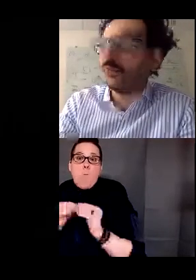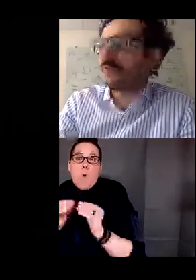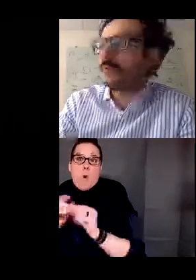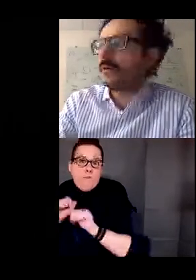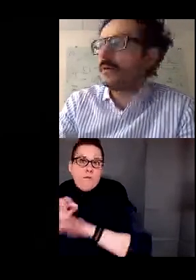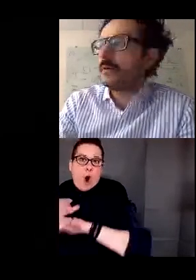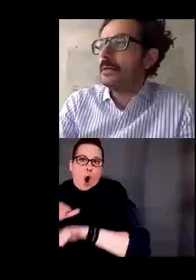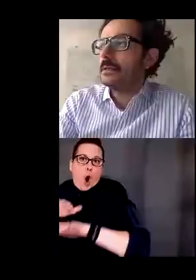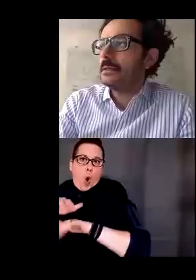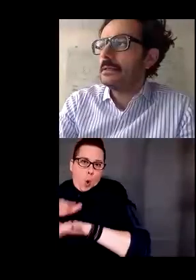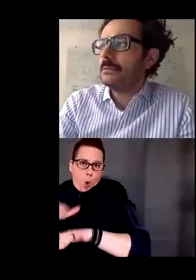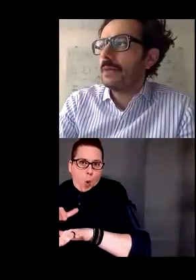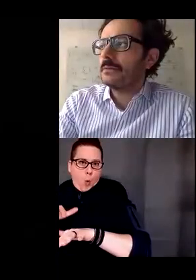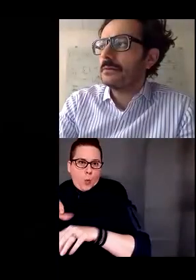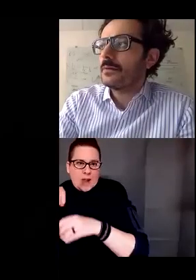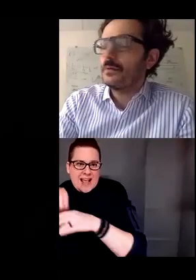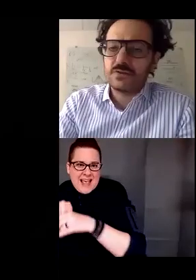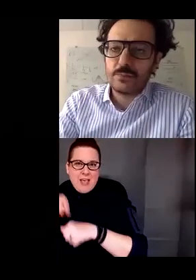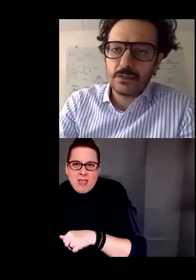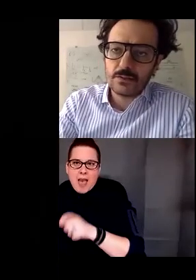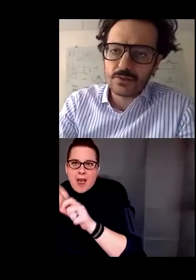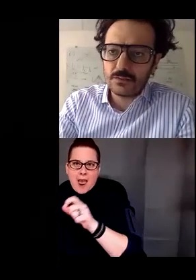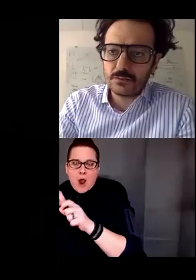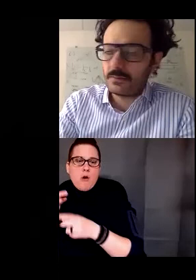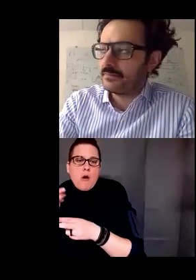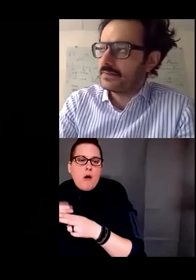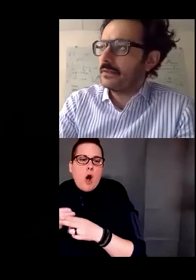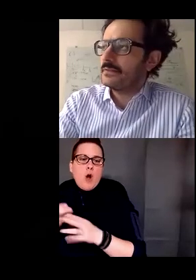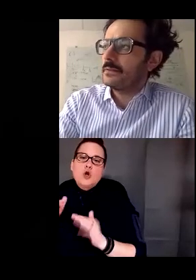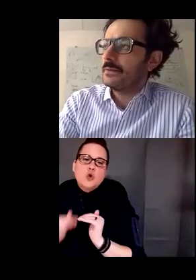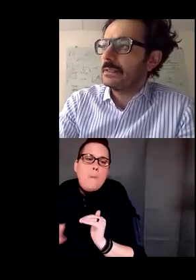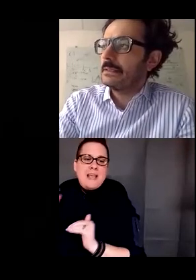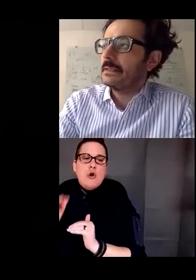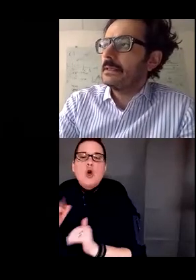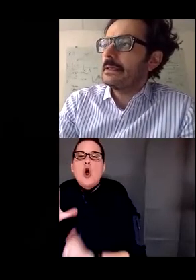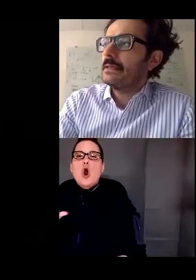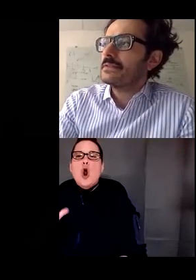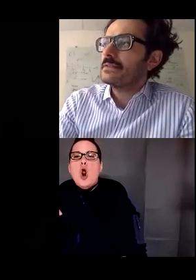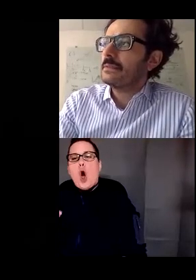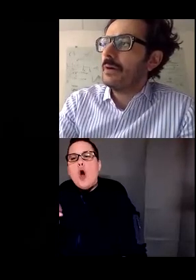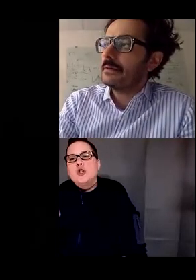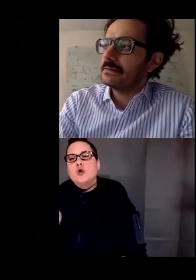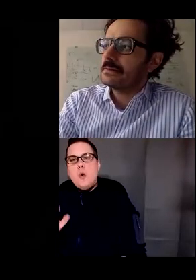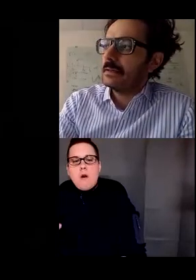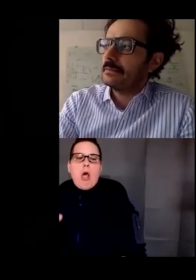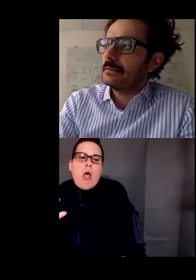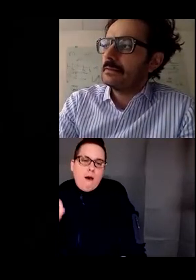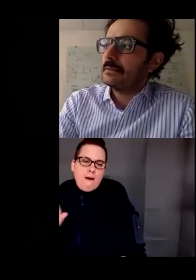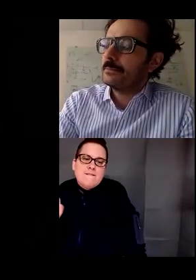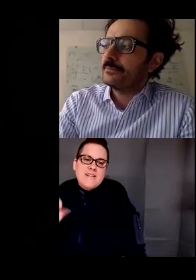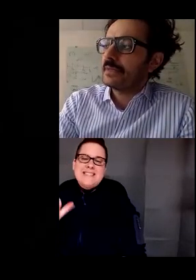flow in the bundle called the superior longitudinal fasciculus in the brain. The interesting part is